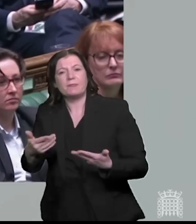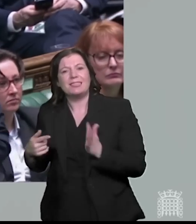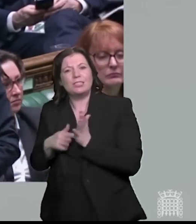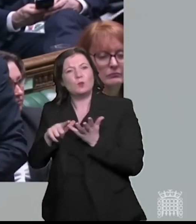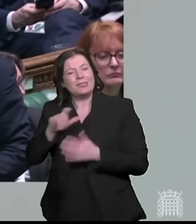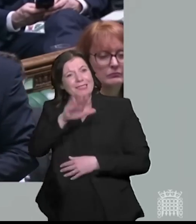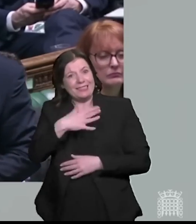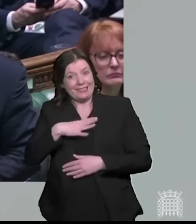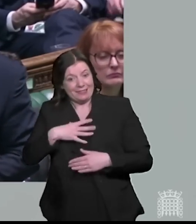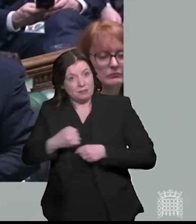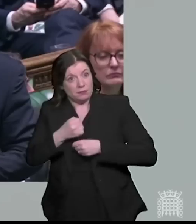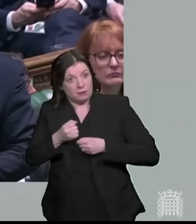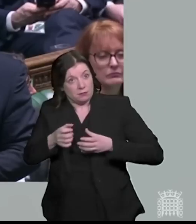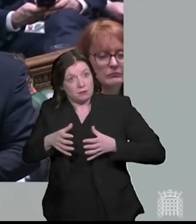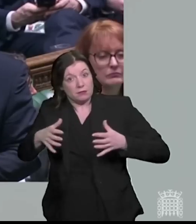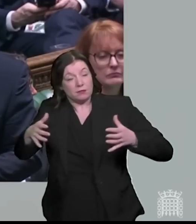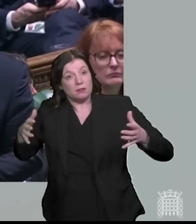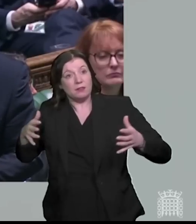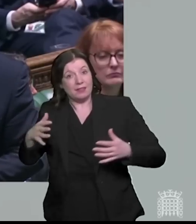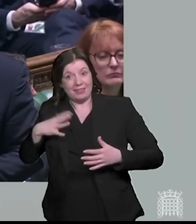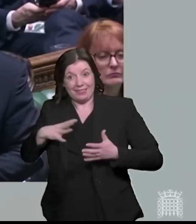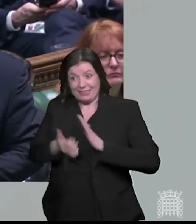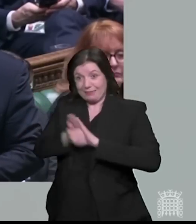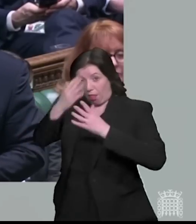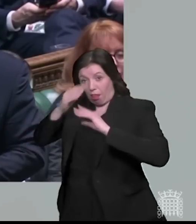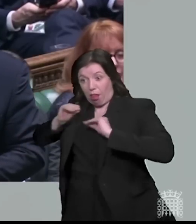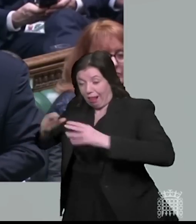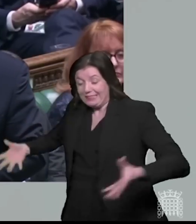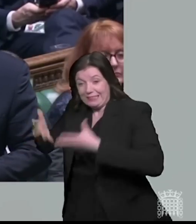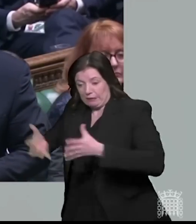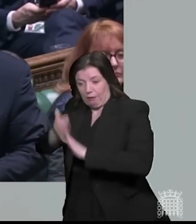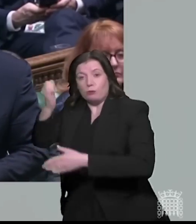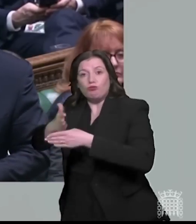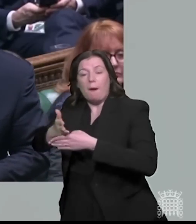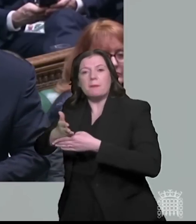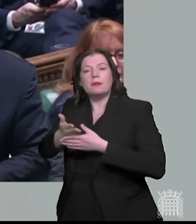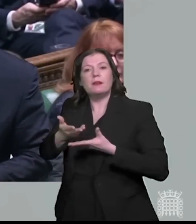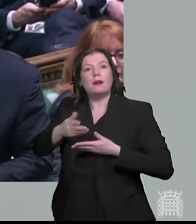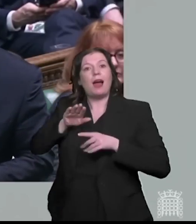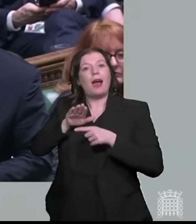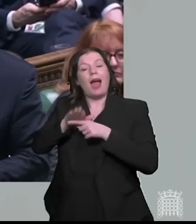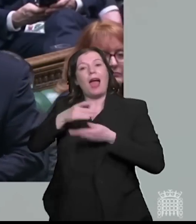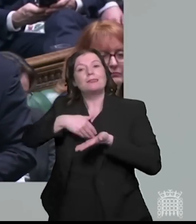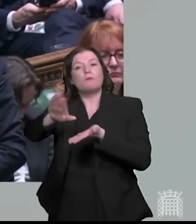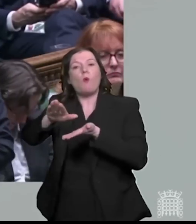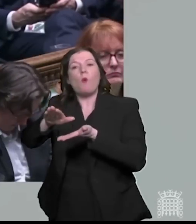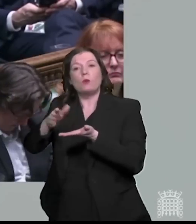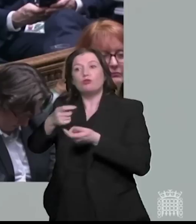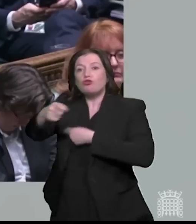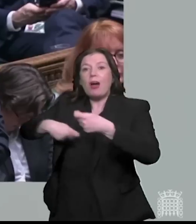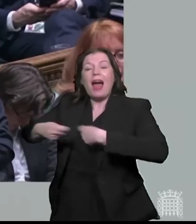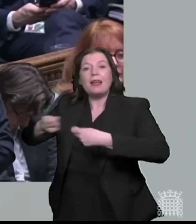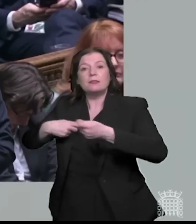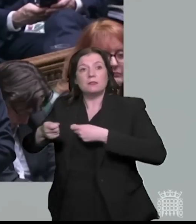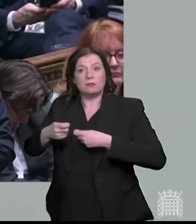get productivity rising by rebooting the skills system. On exports and trade, both said broadly the same things. The